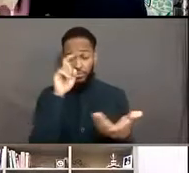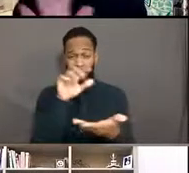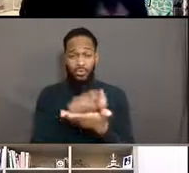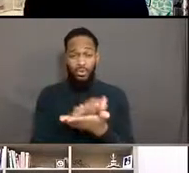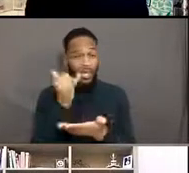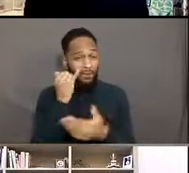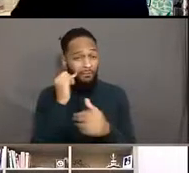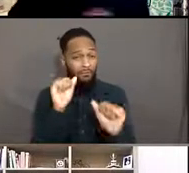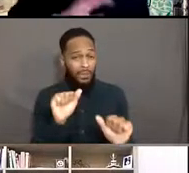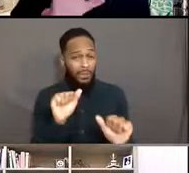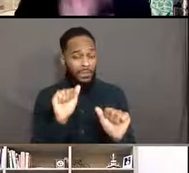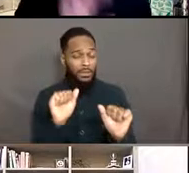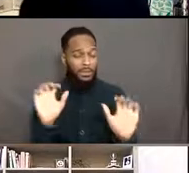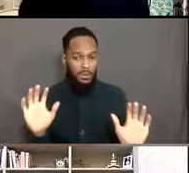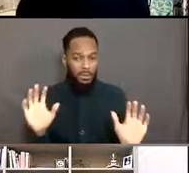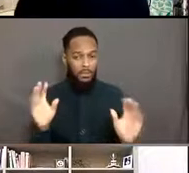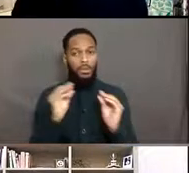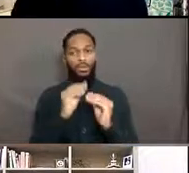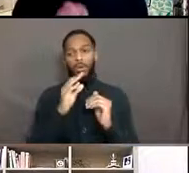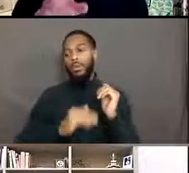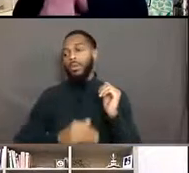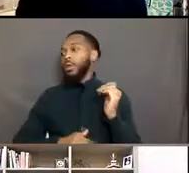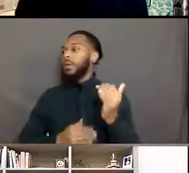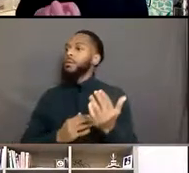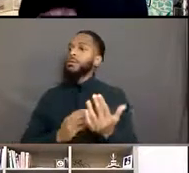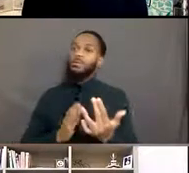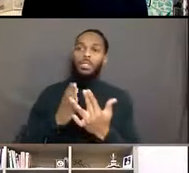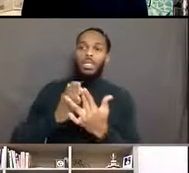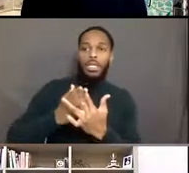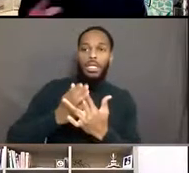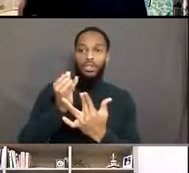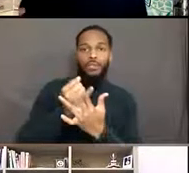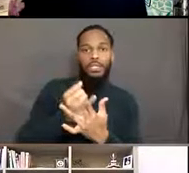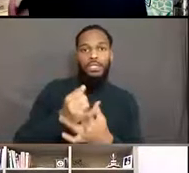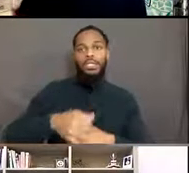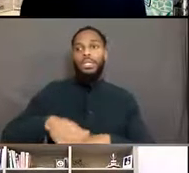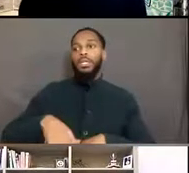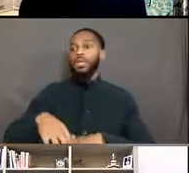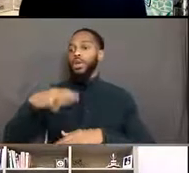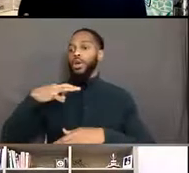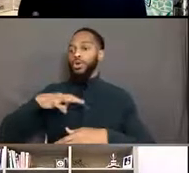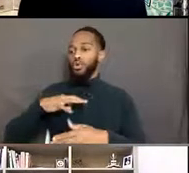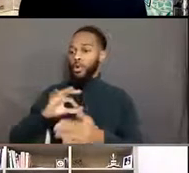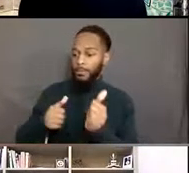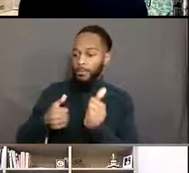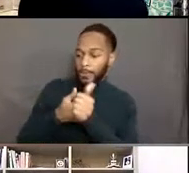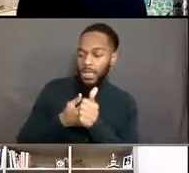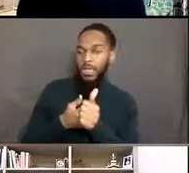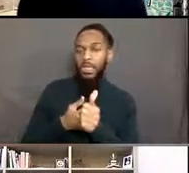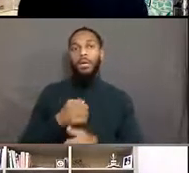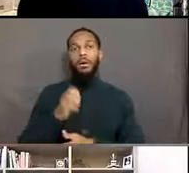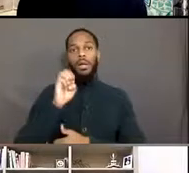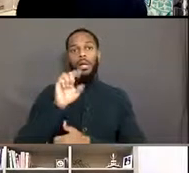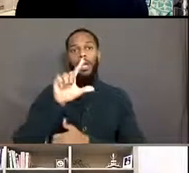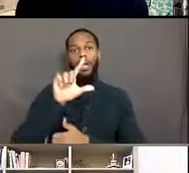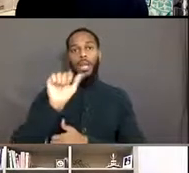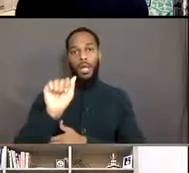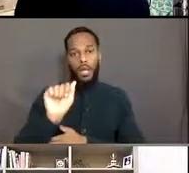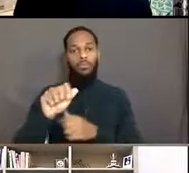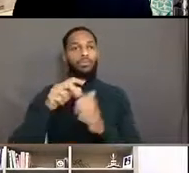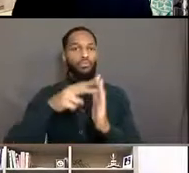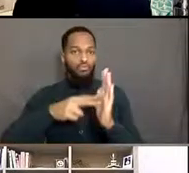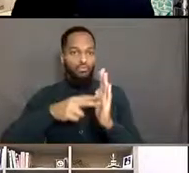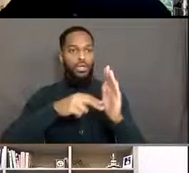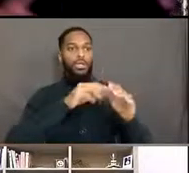beyond intervention, credit recovery, ELA, math, all of that is important, but being able to provide